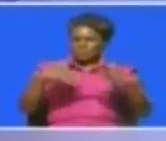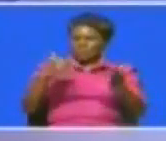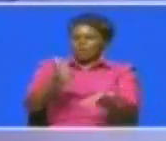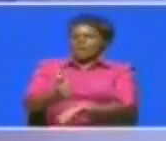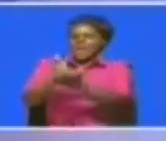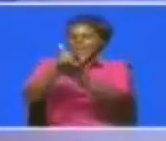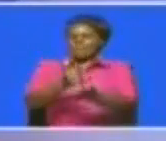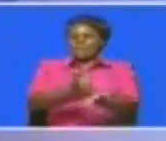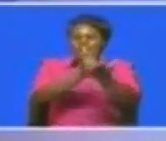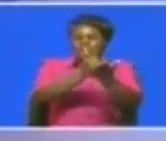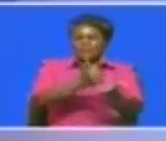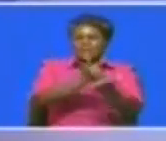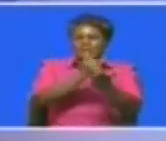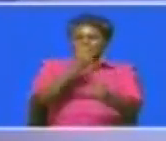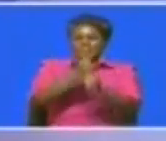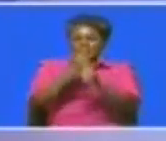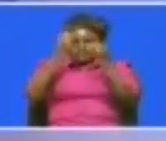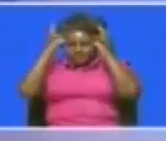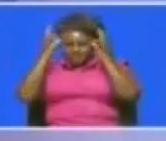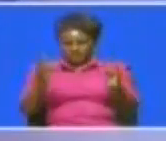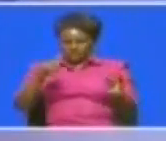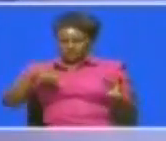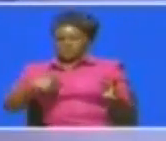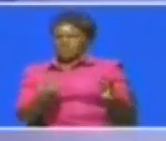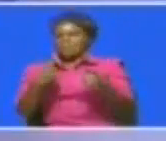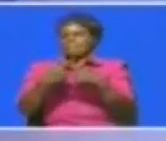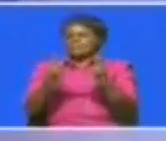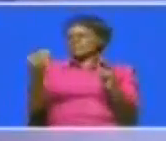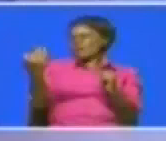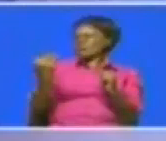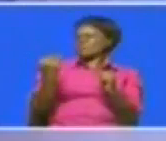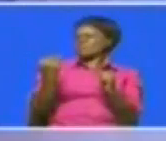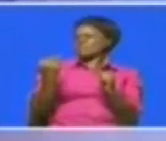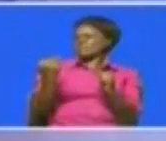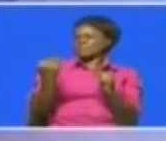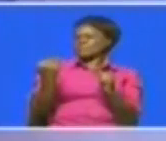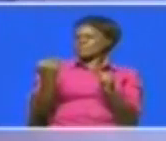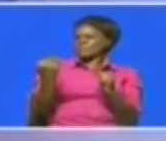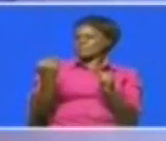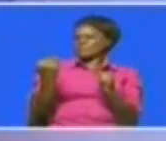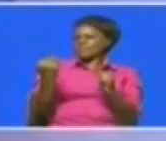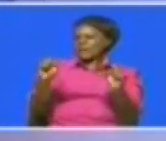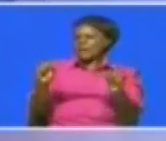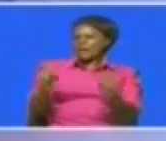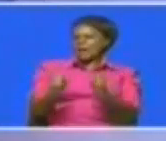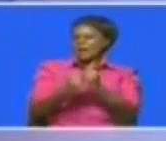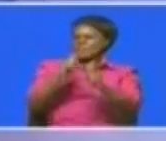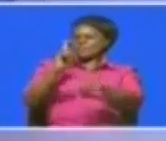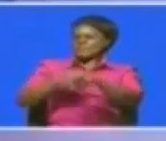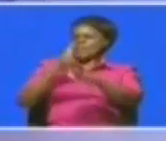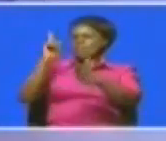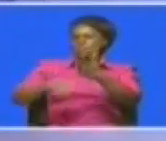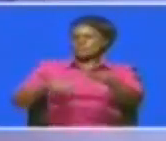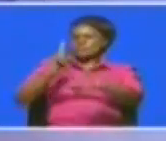actually make these decisions by ourselves. But then ask yourself the question, what happens to us during political